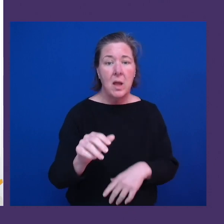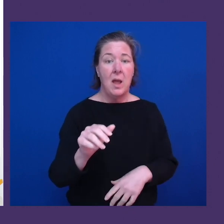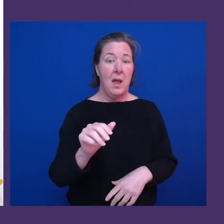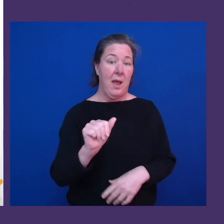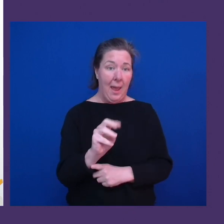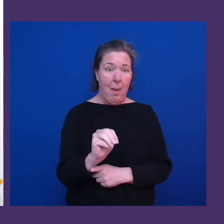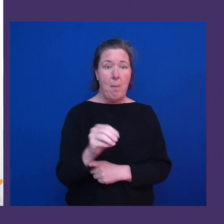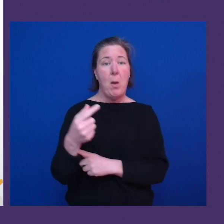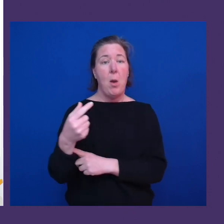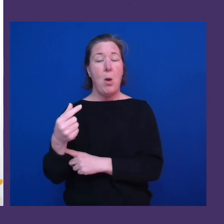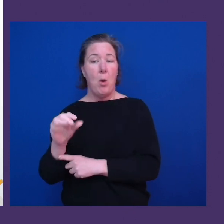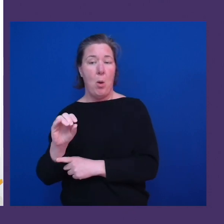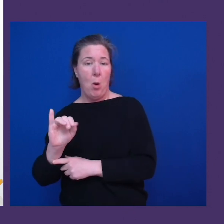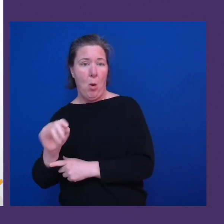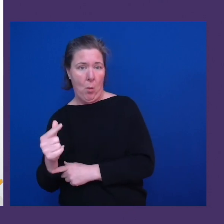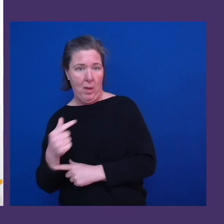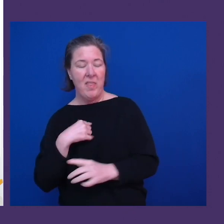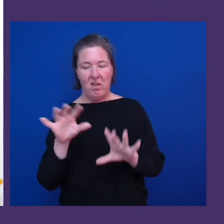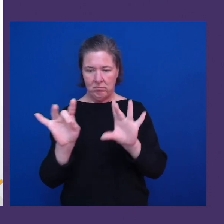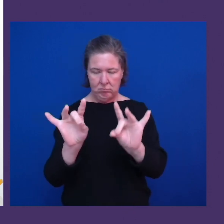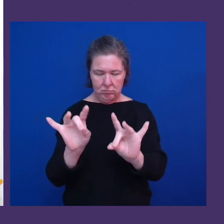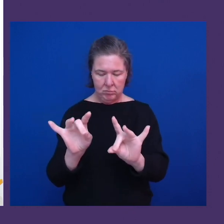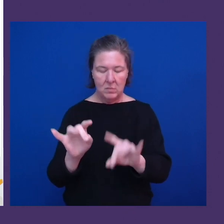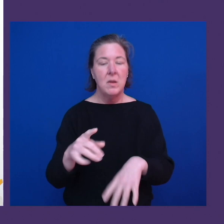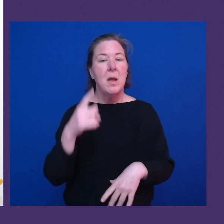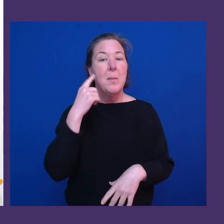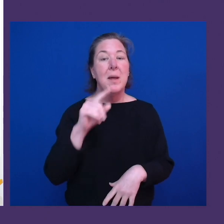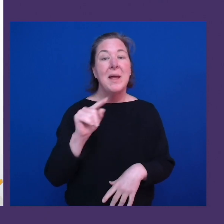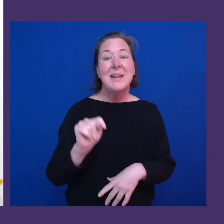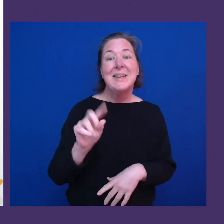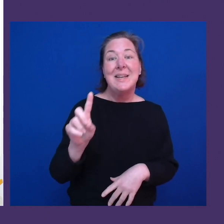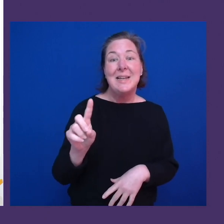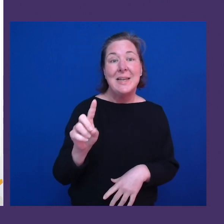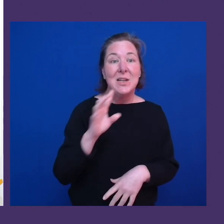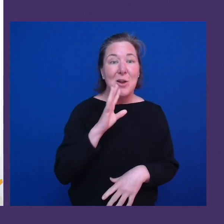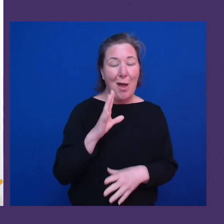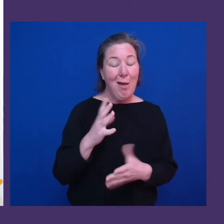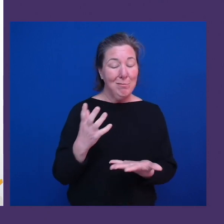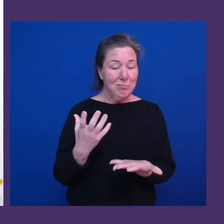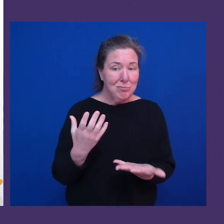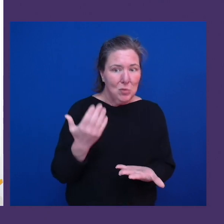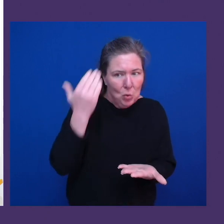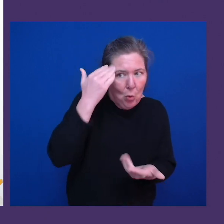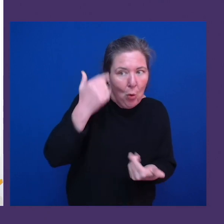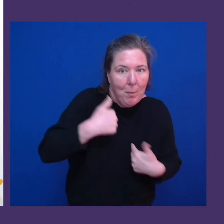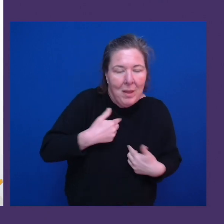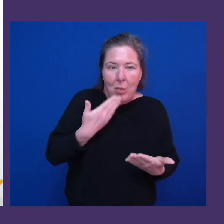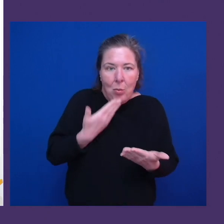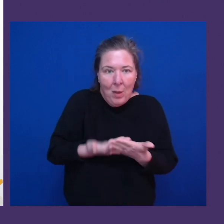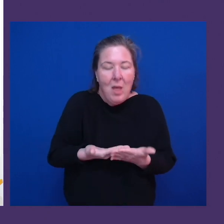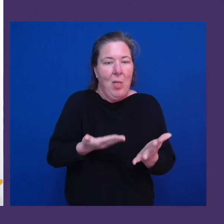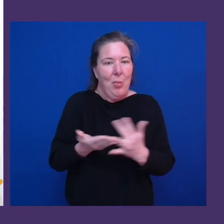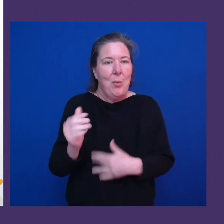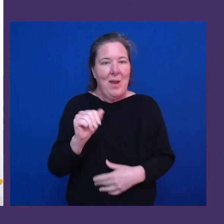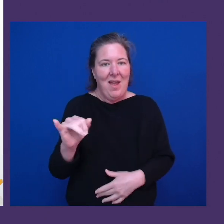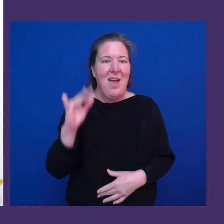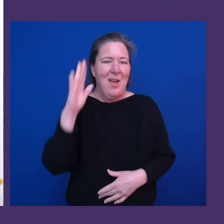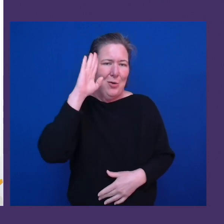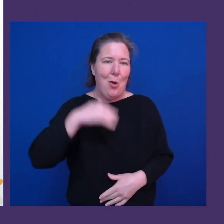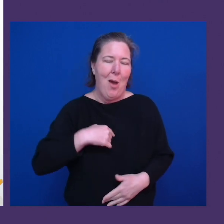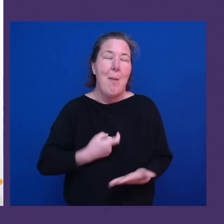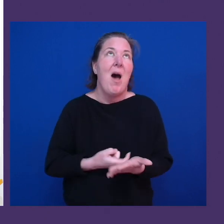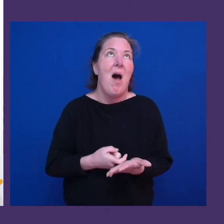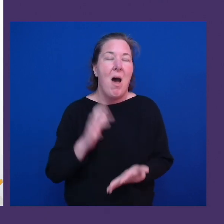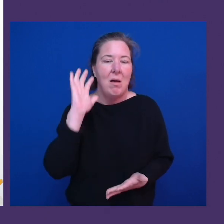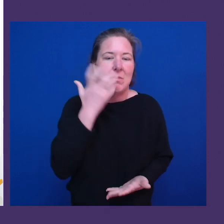I also select. And since TD Talk is getting to know me really well through AI, it knows that I am a hockey freak and